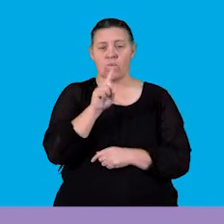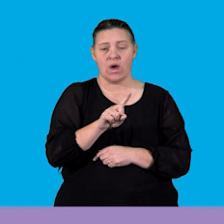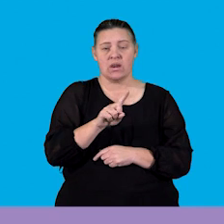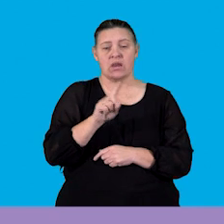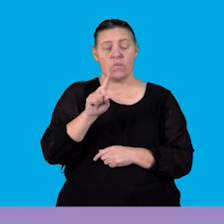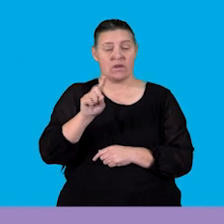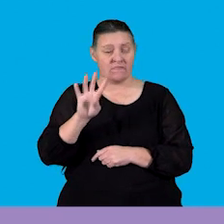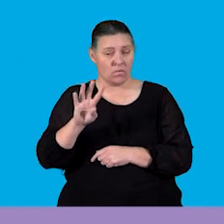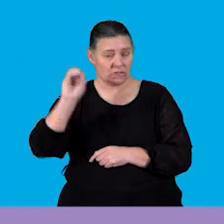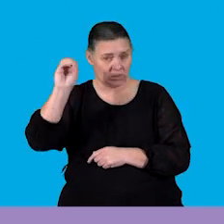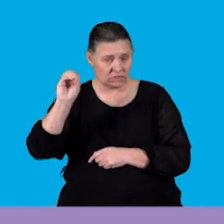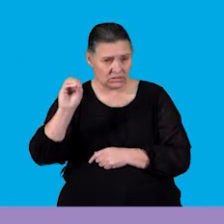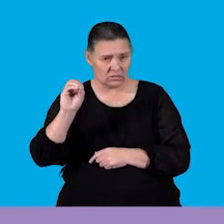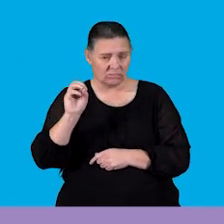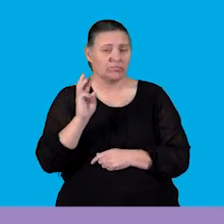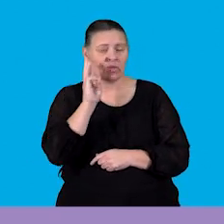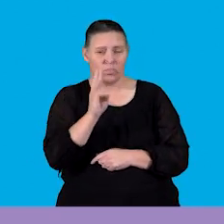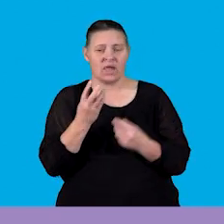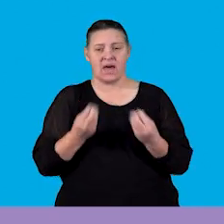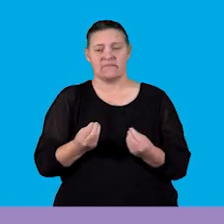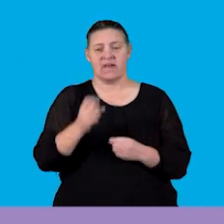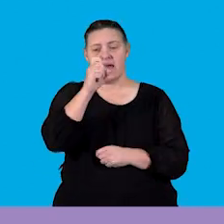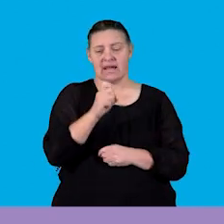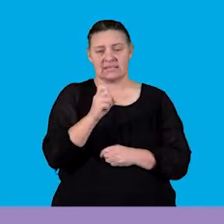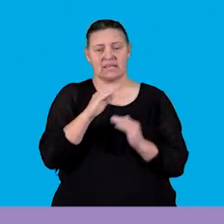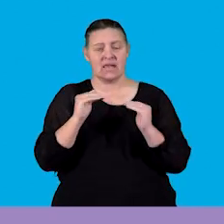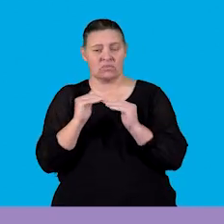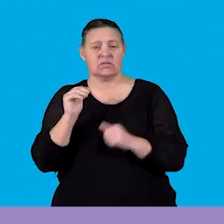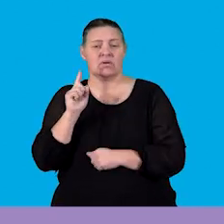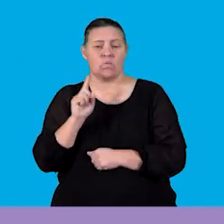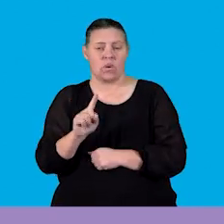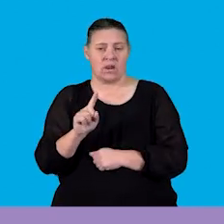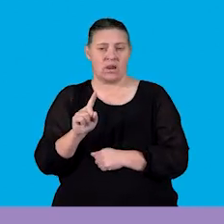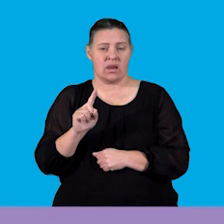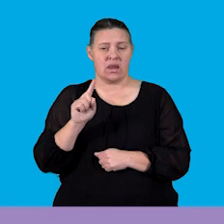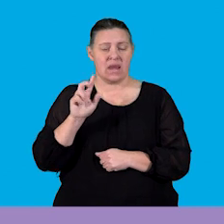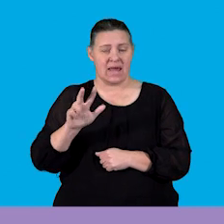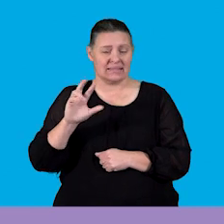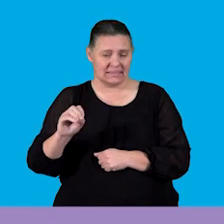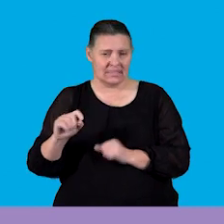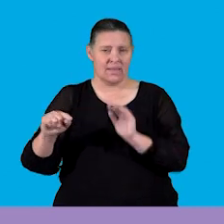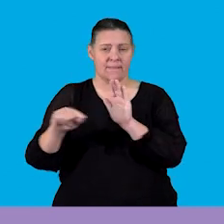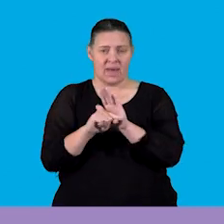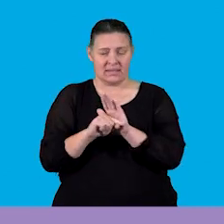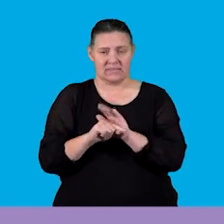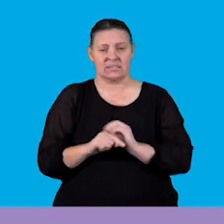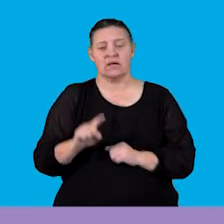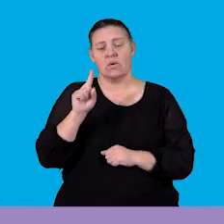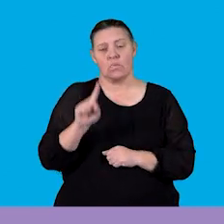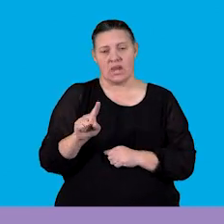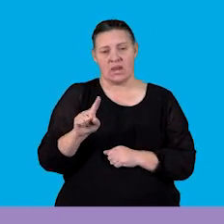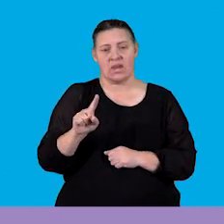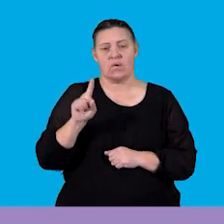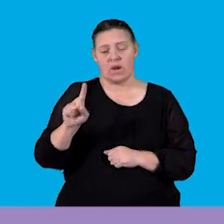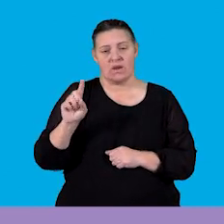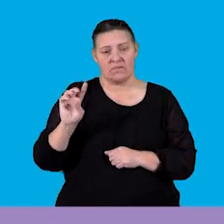inverse of 114 degrees, we are going to have X is equals to 180 minus